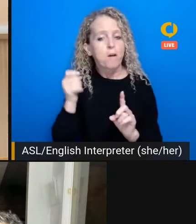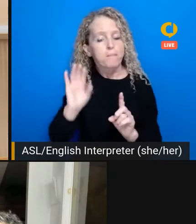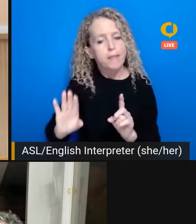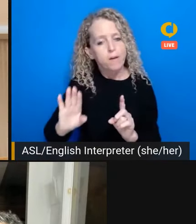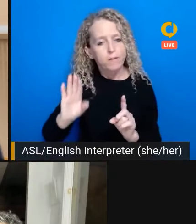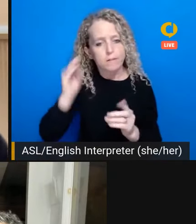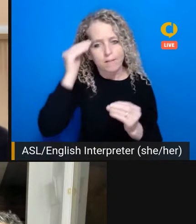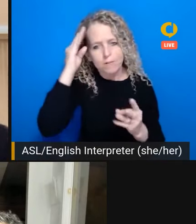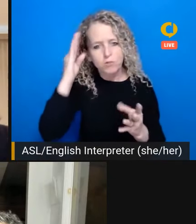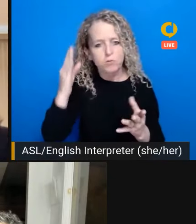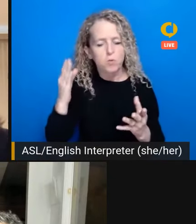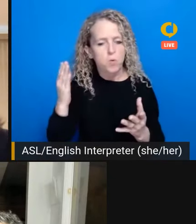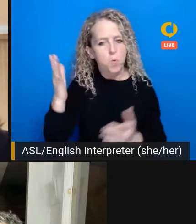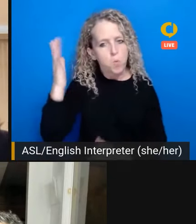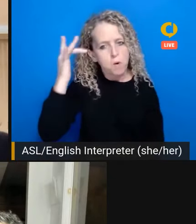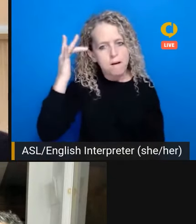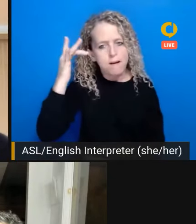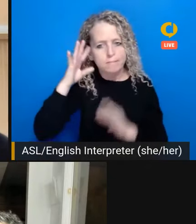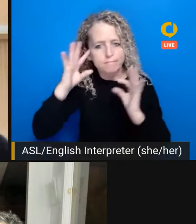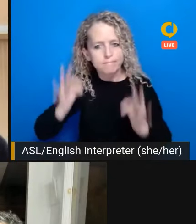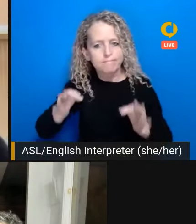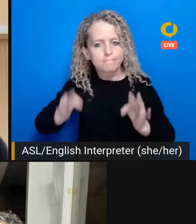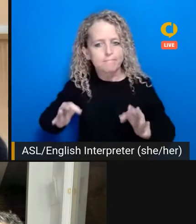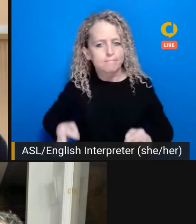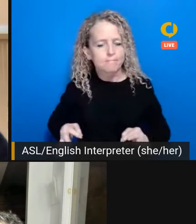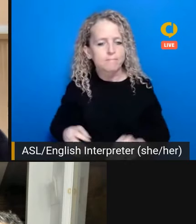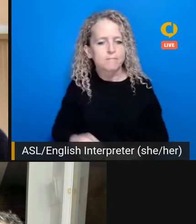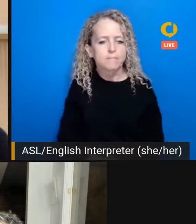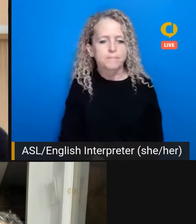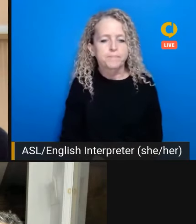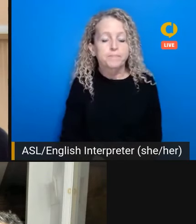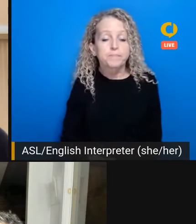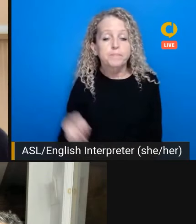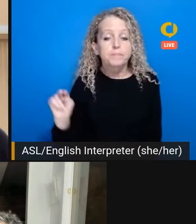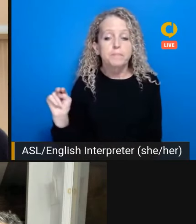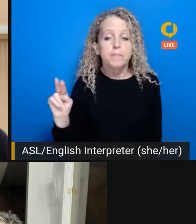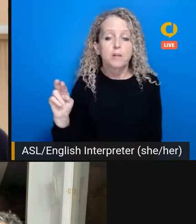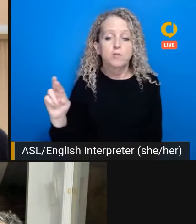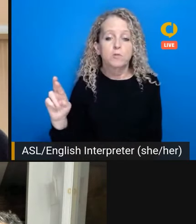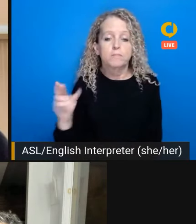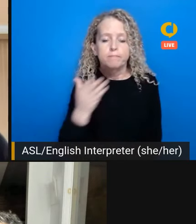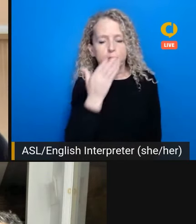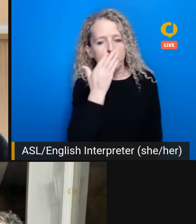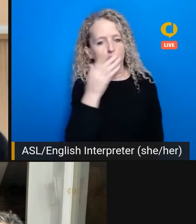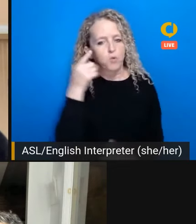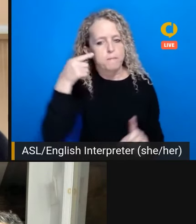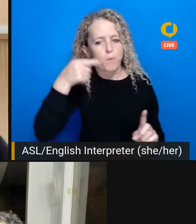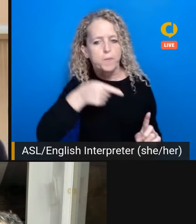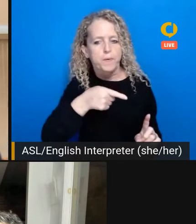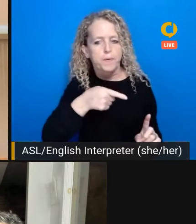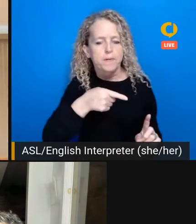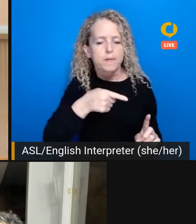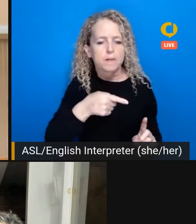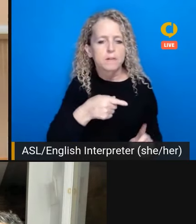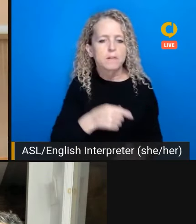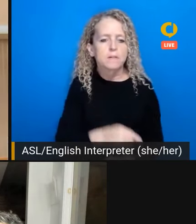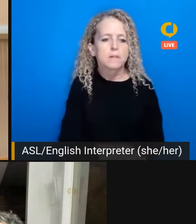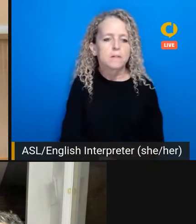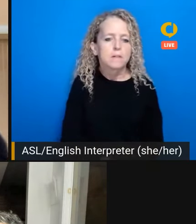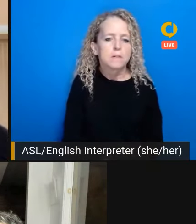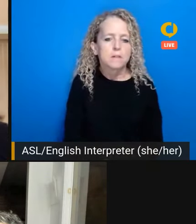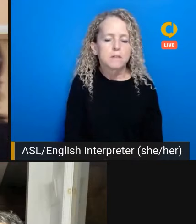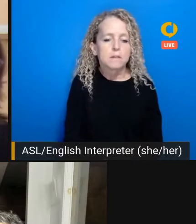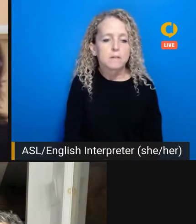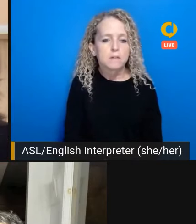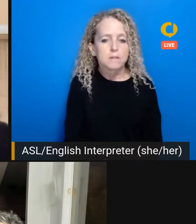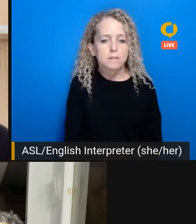This is a good point. So I just want to go back to Shana, the definition you made that start with, and